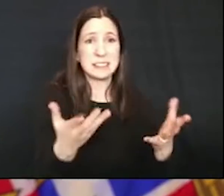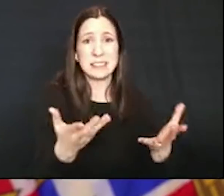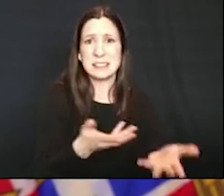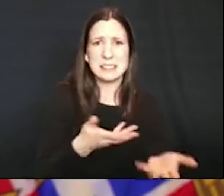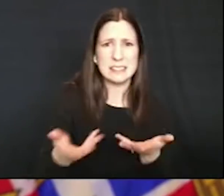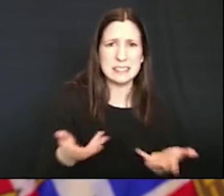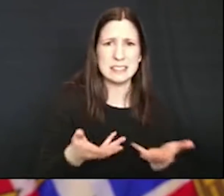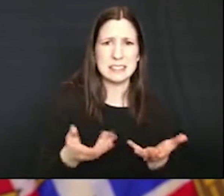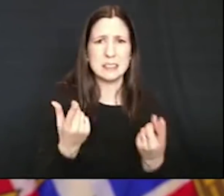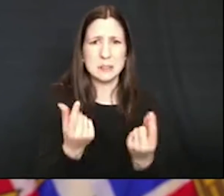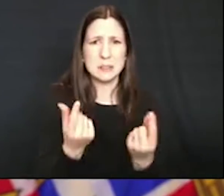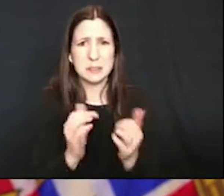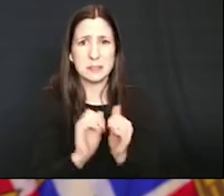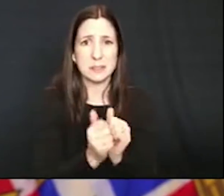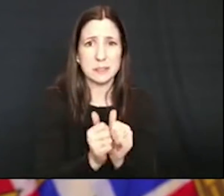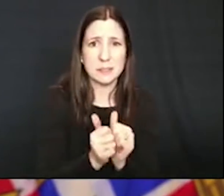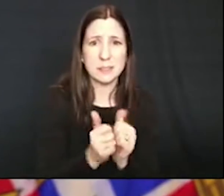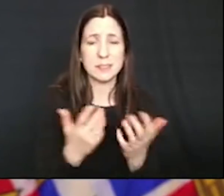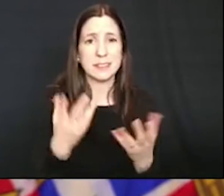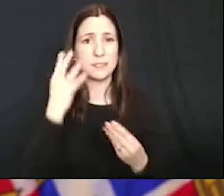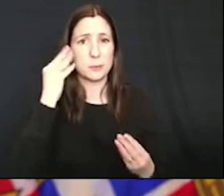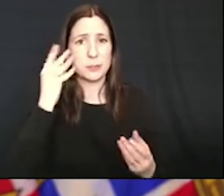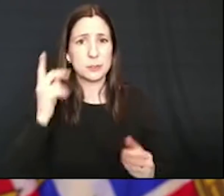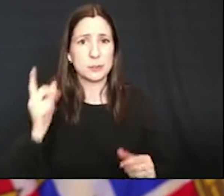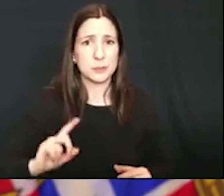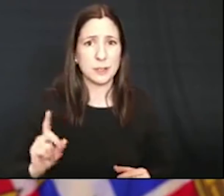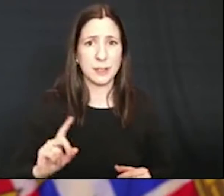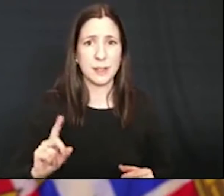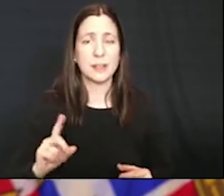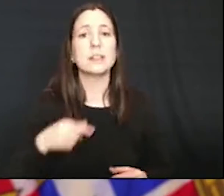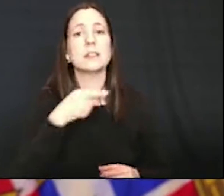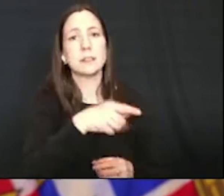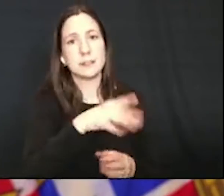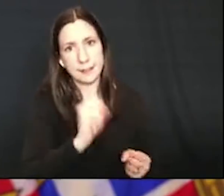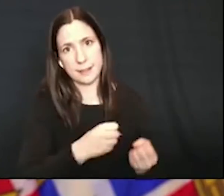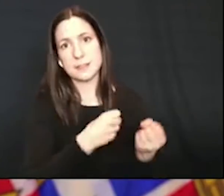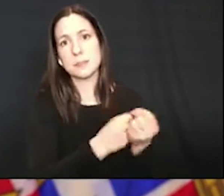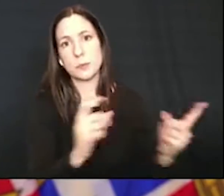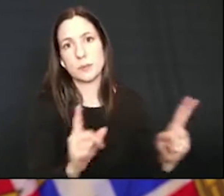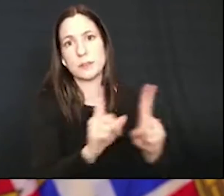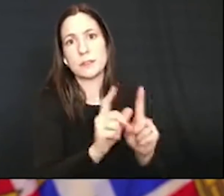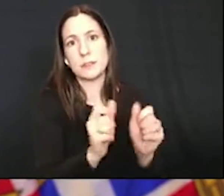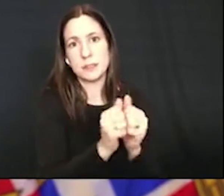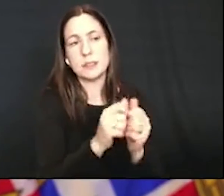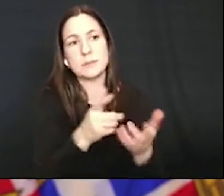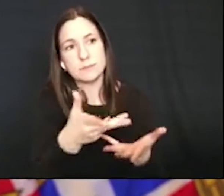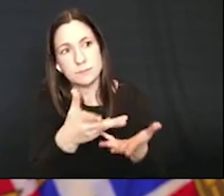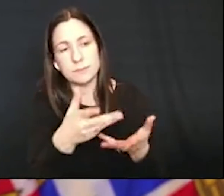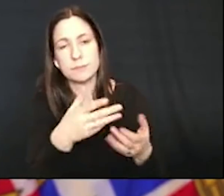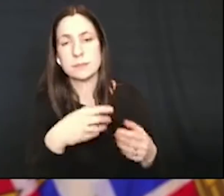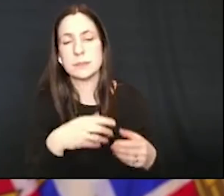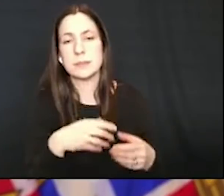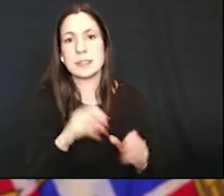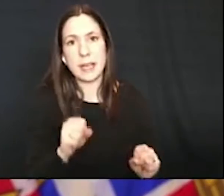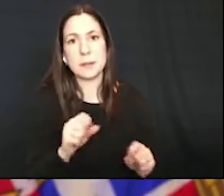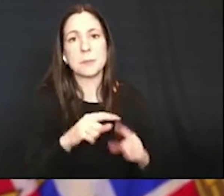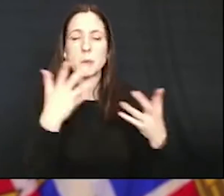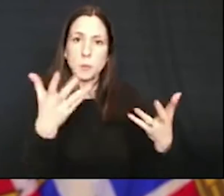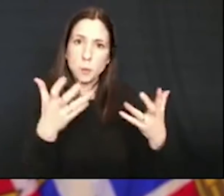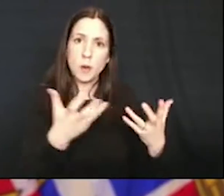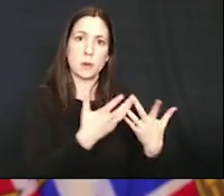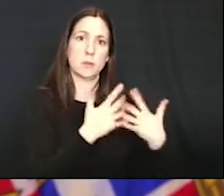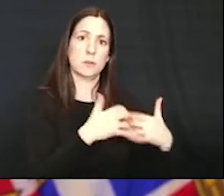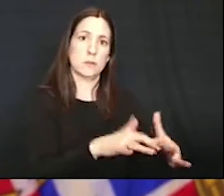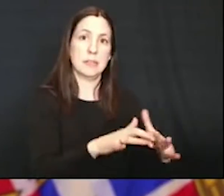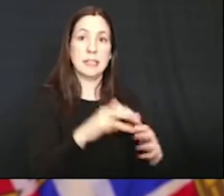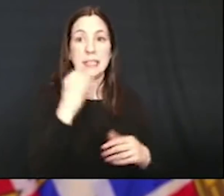know exactly where to go to find out the information, that you can support them as well. But we want to make sure that it's seamless. If